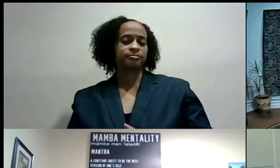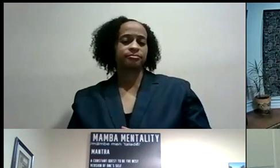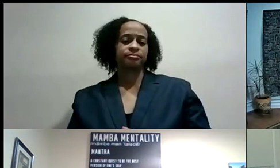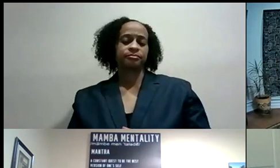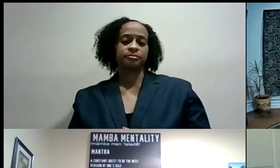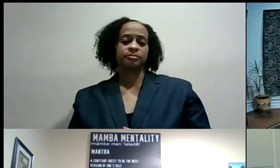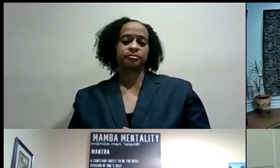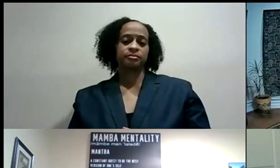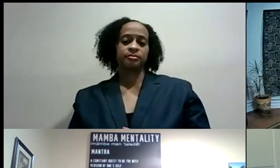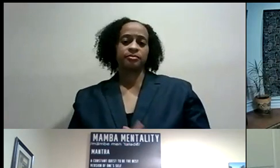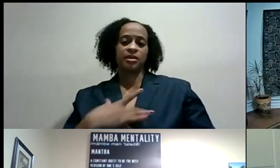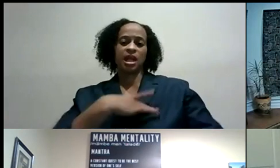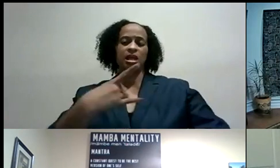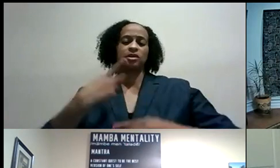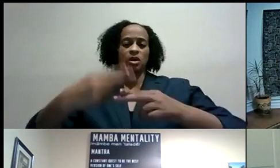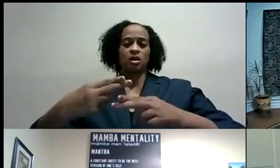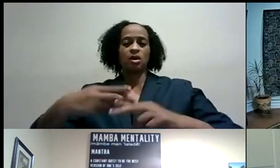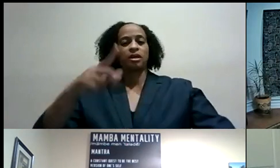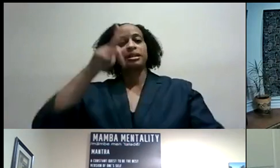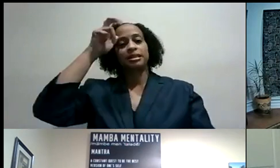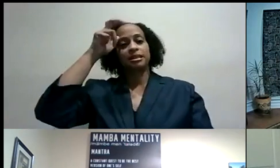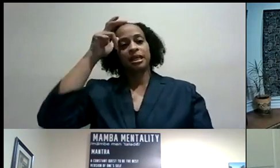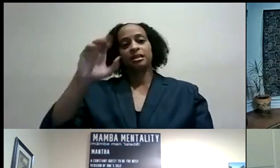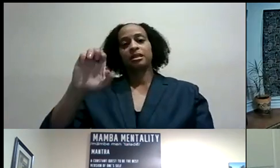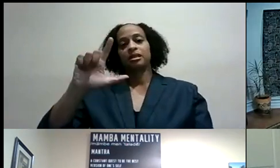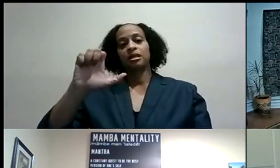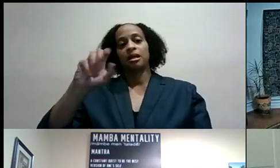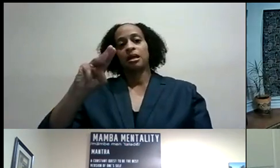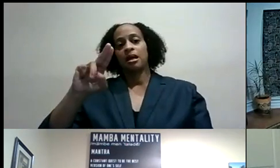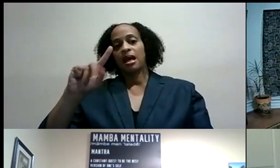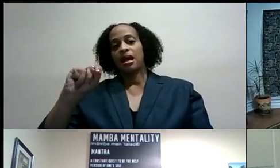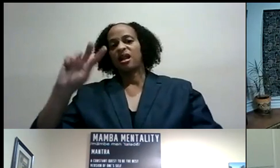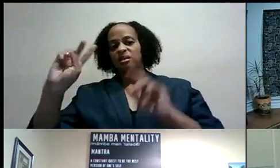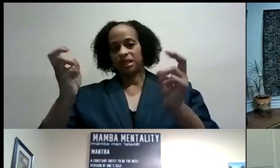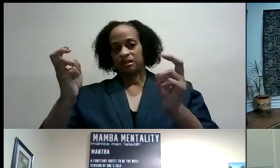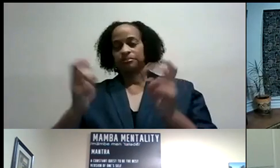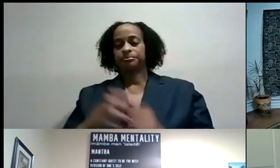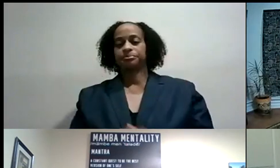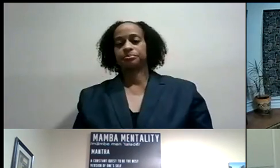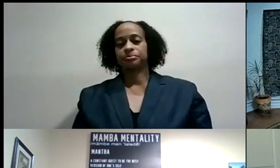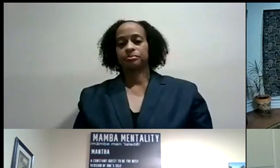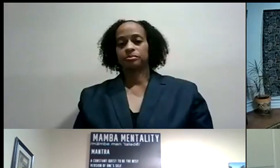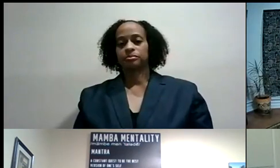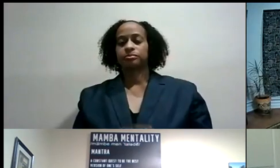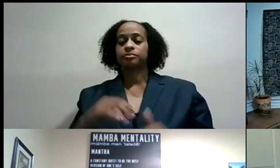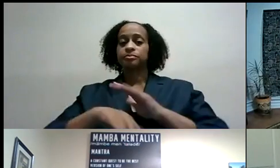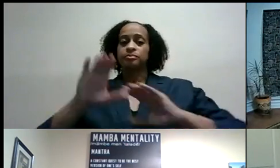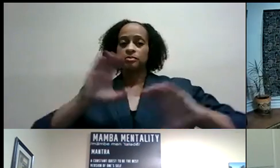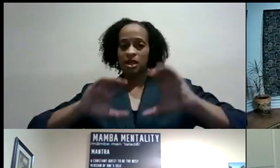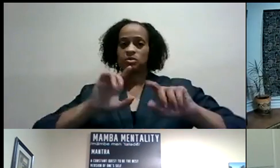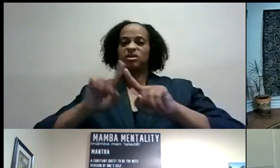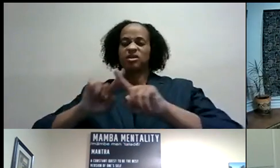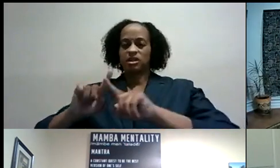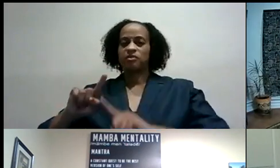to call it the Satan element. That, you know, in chemistry, we have some